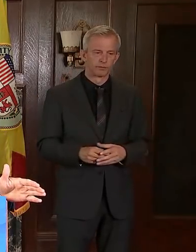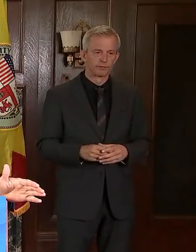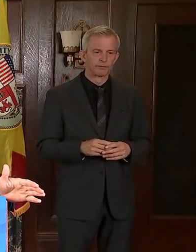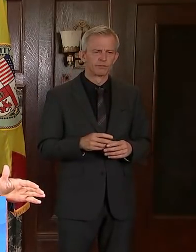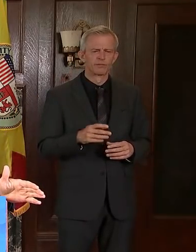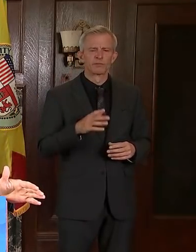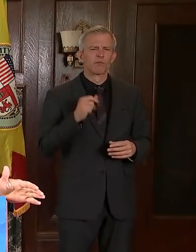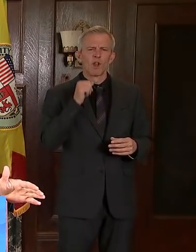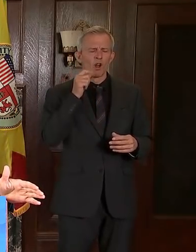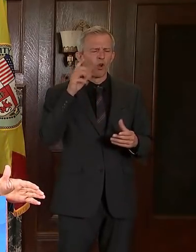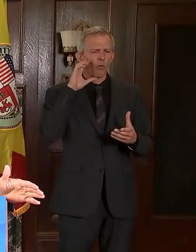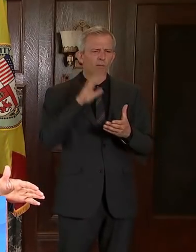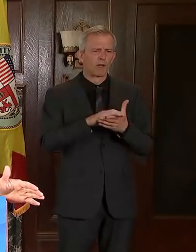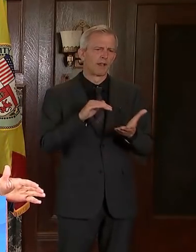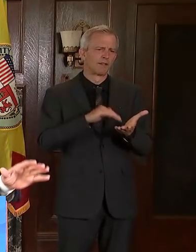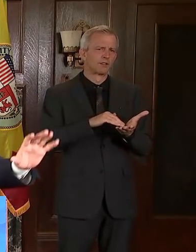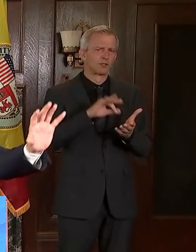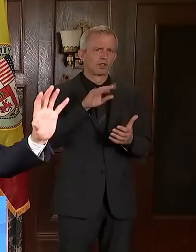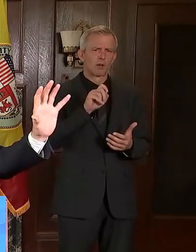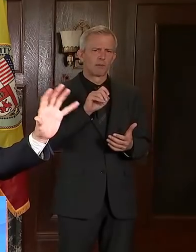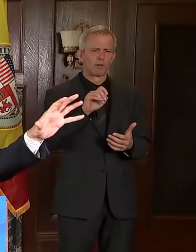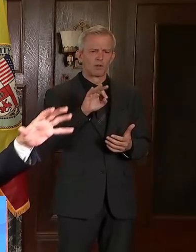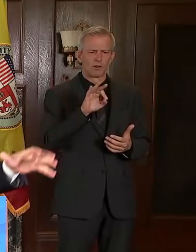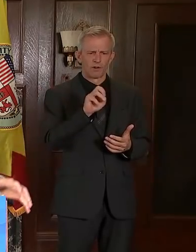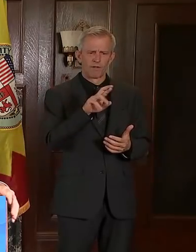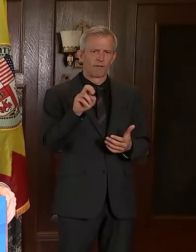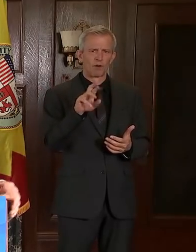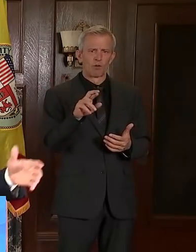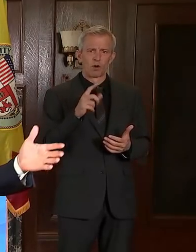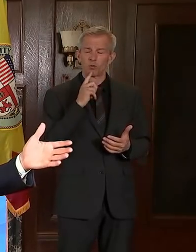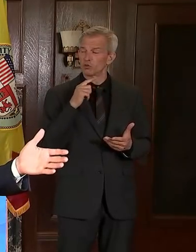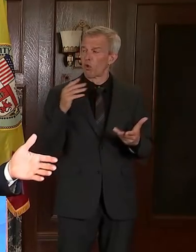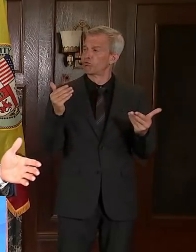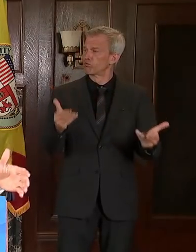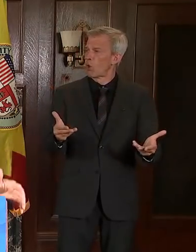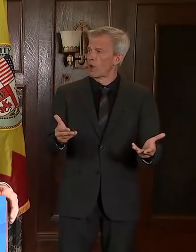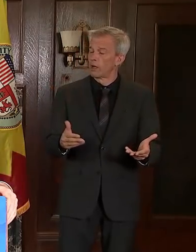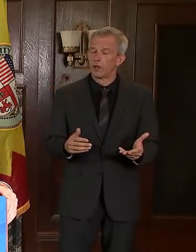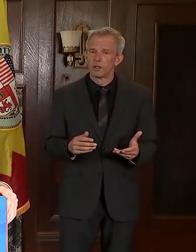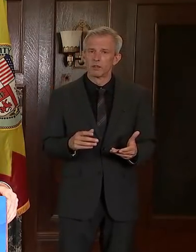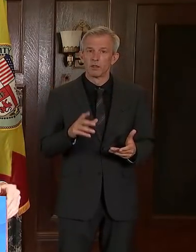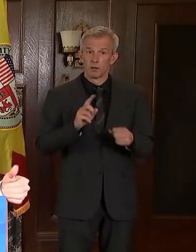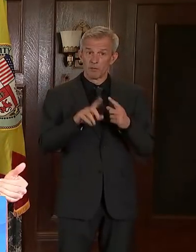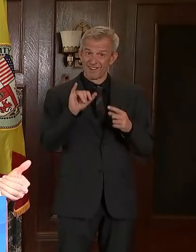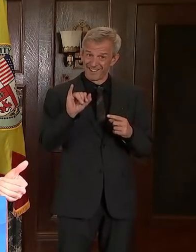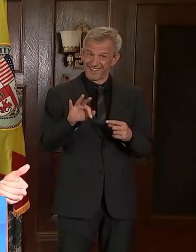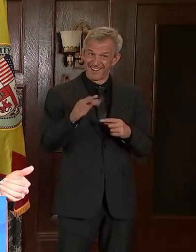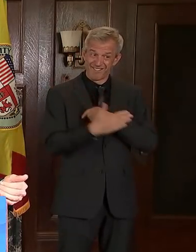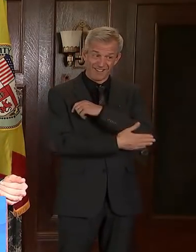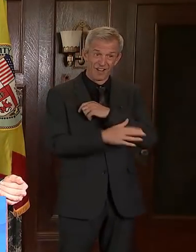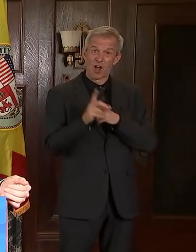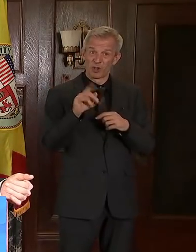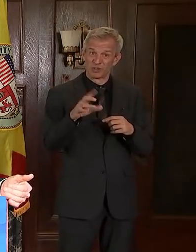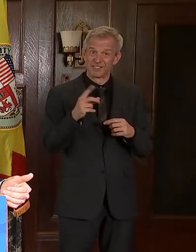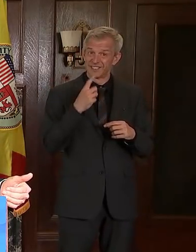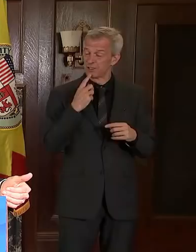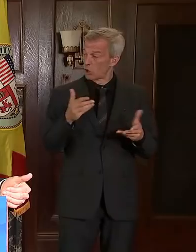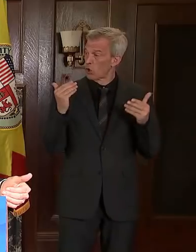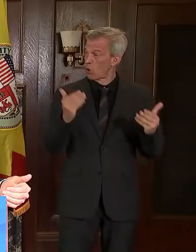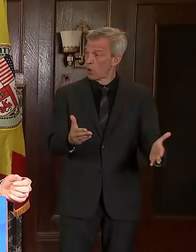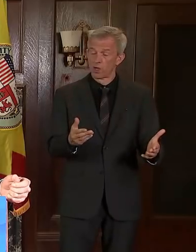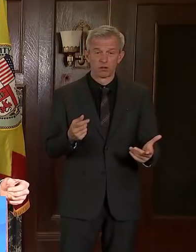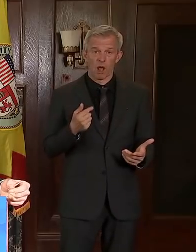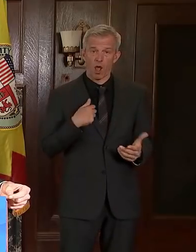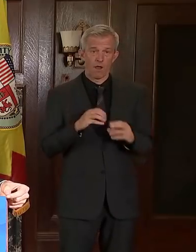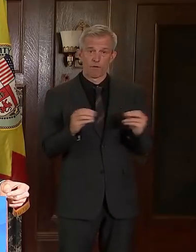Frere would ever recommend when it's read moving forward, but if the county did put out something saying, this is what's permissible, I will not be shy about in the city of Los